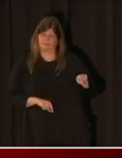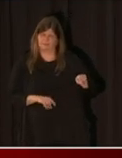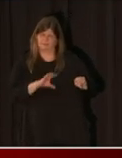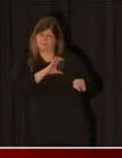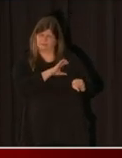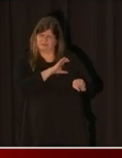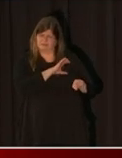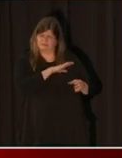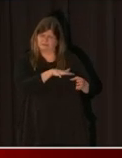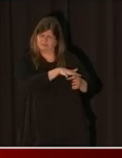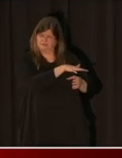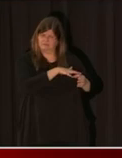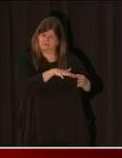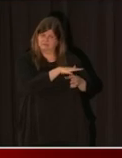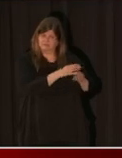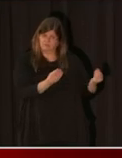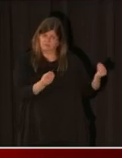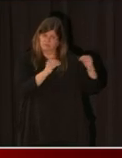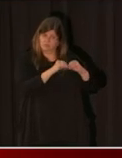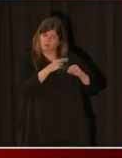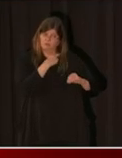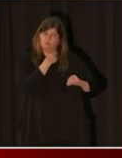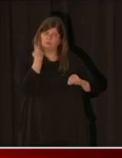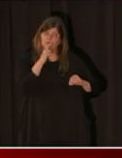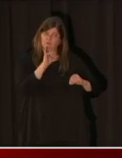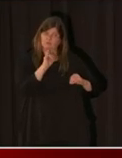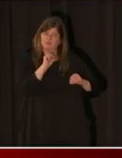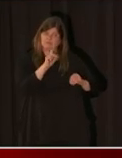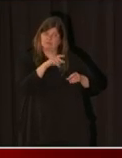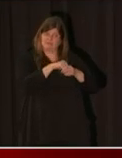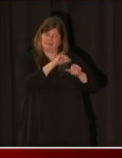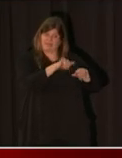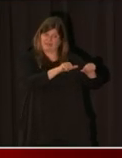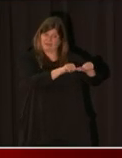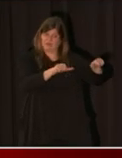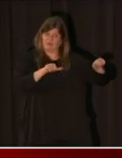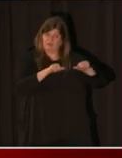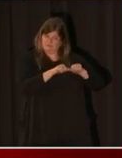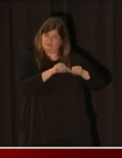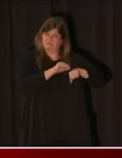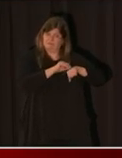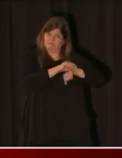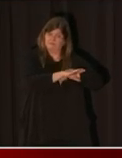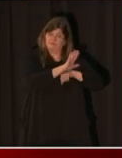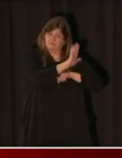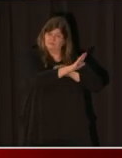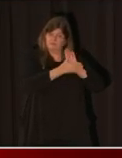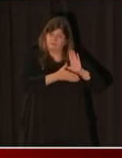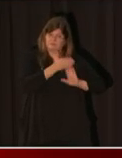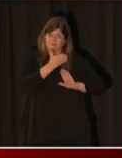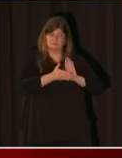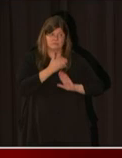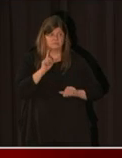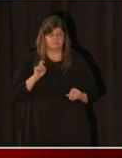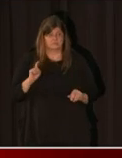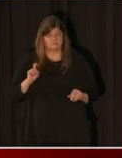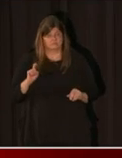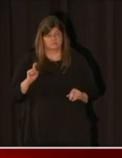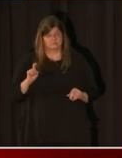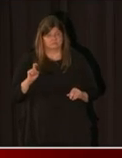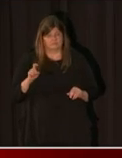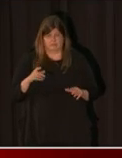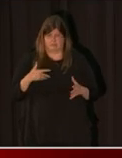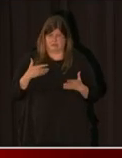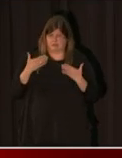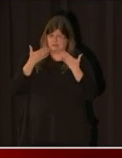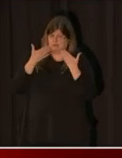risk, and if that is affecting operations in any way? So I don't know what numbers you're looking